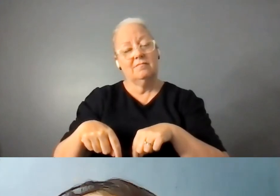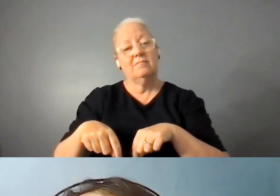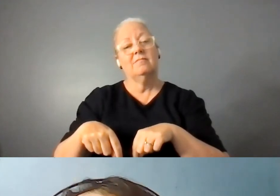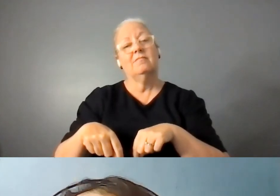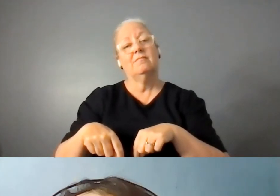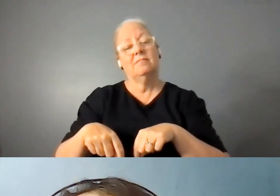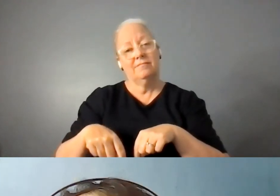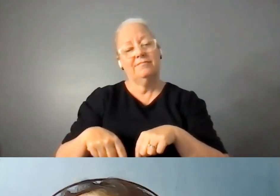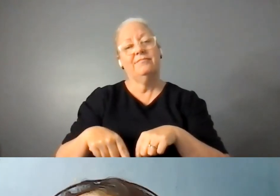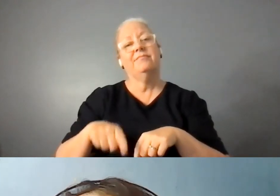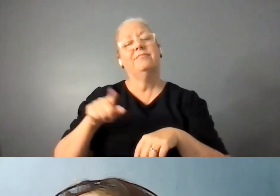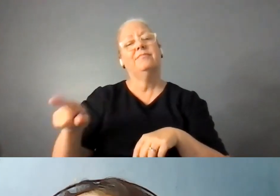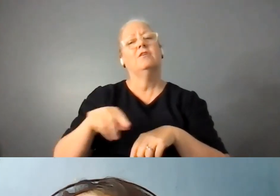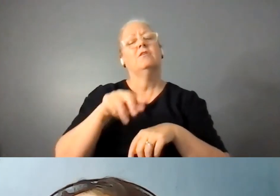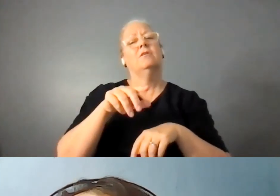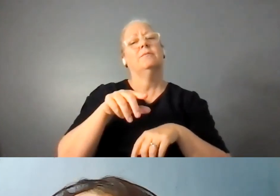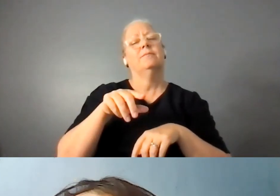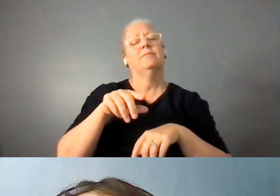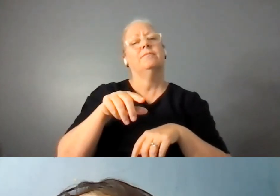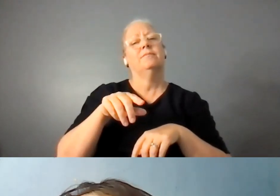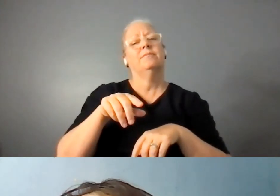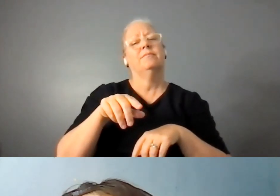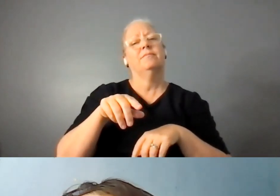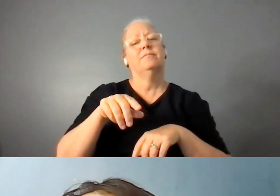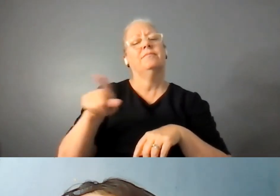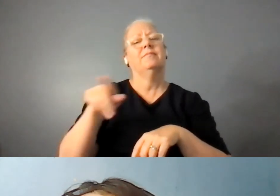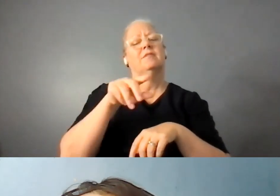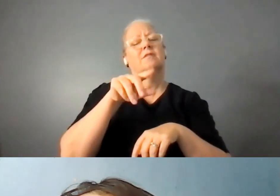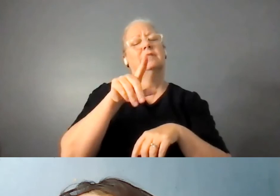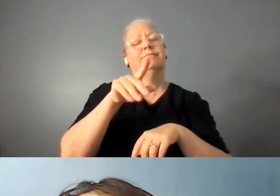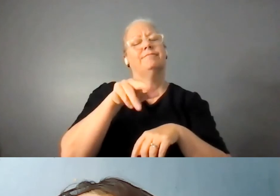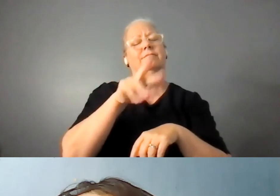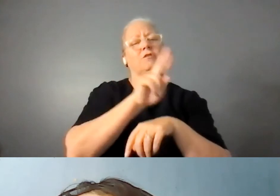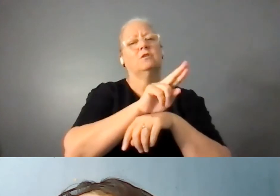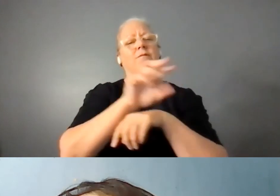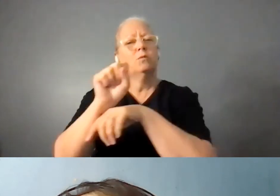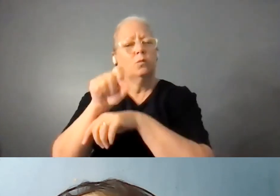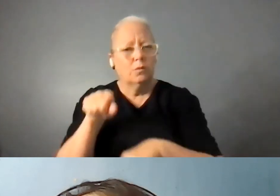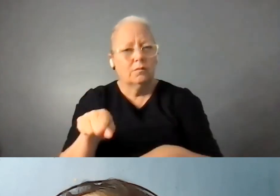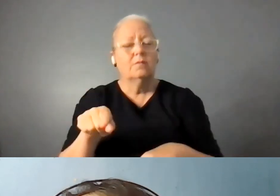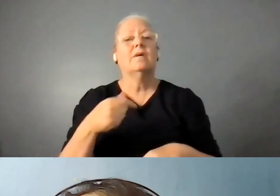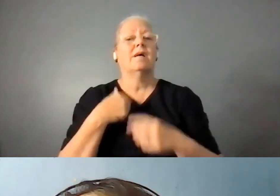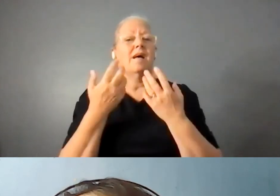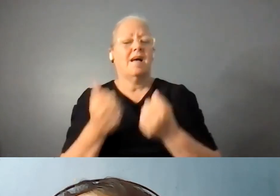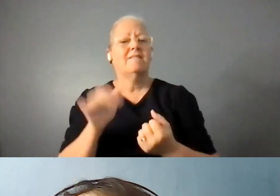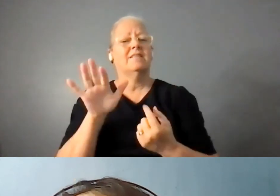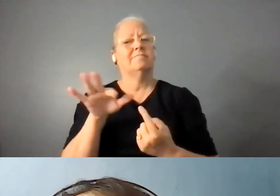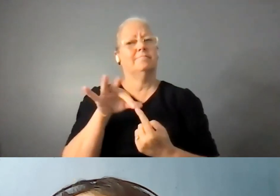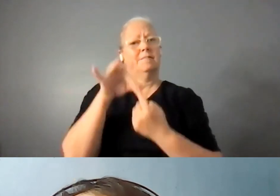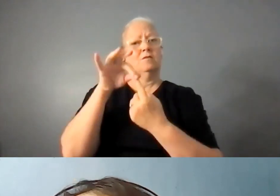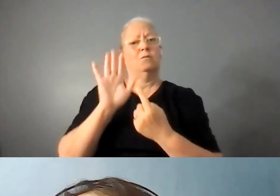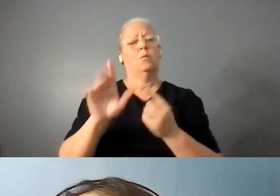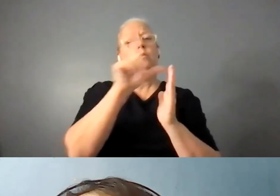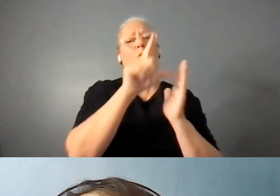Salvador, I come from Guatemala, we also have a special law of for protection of